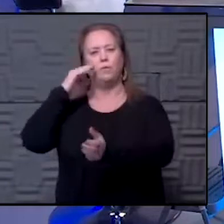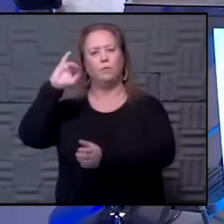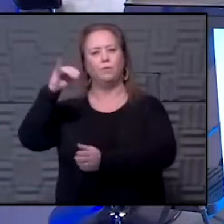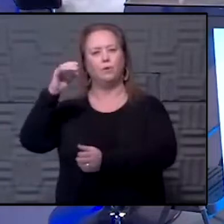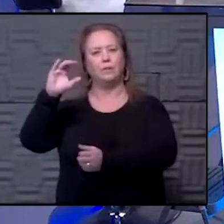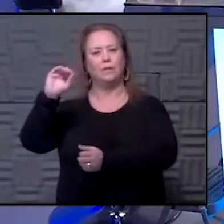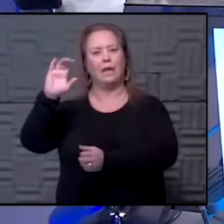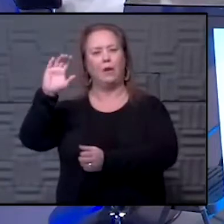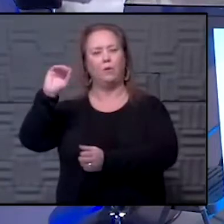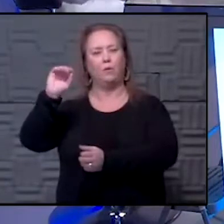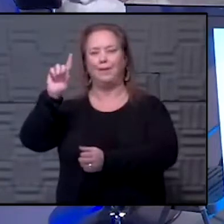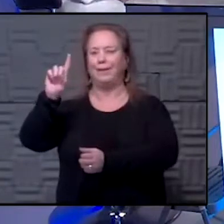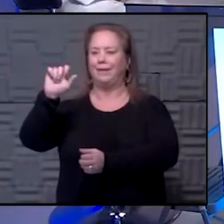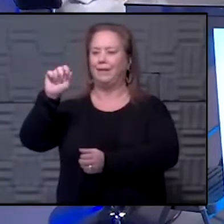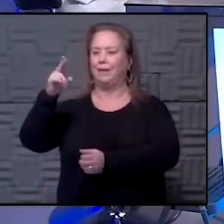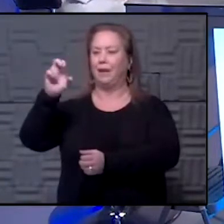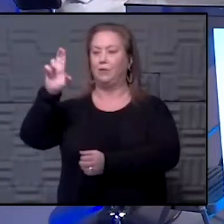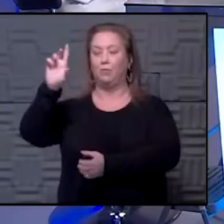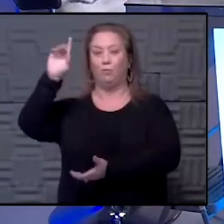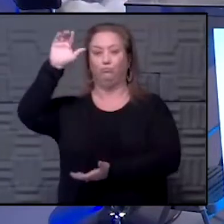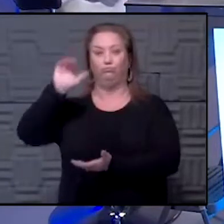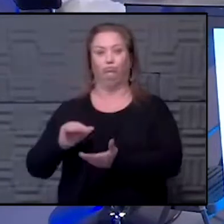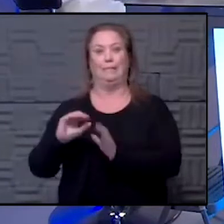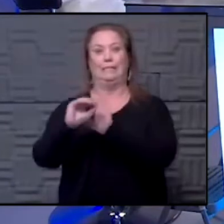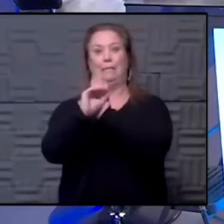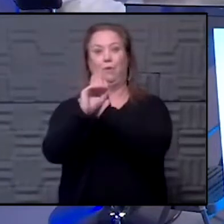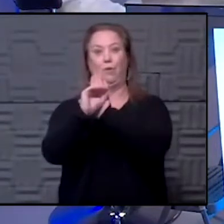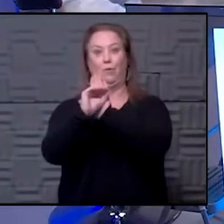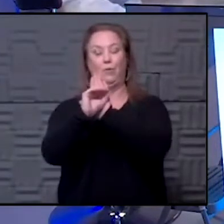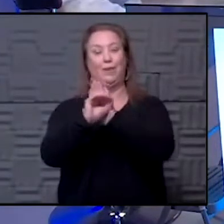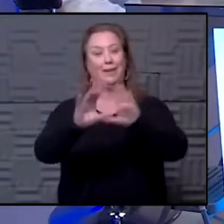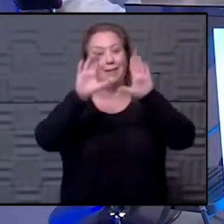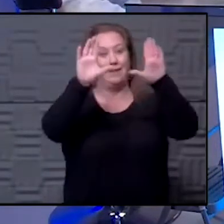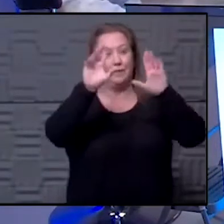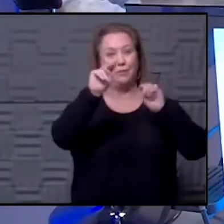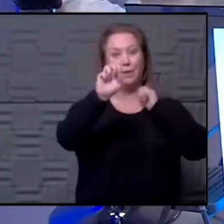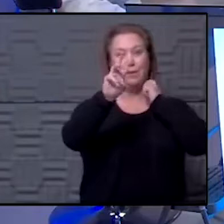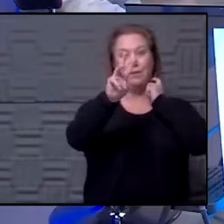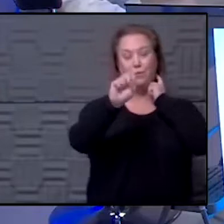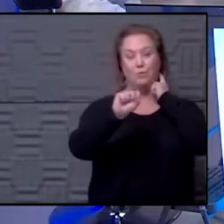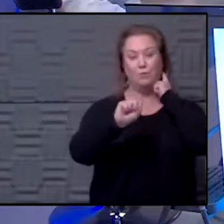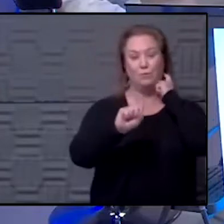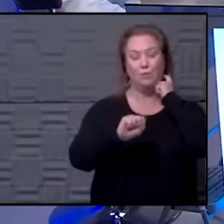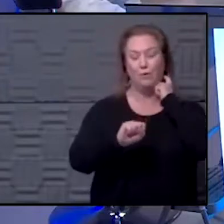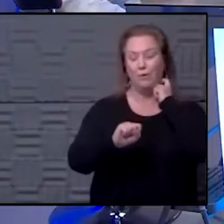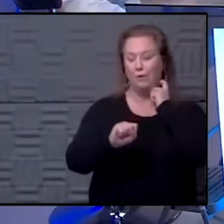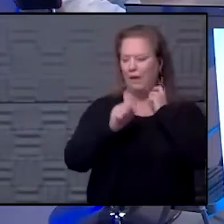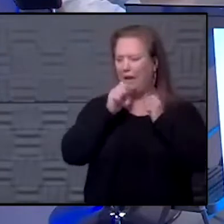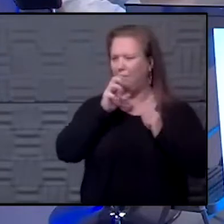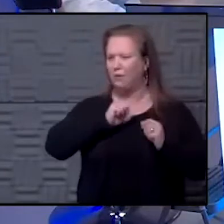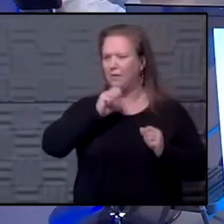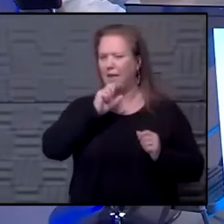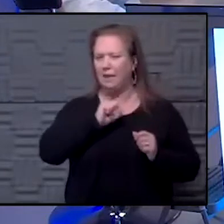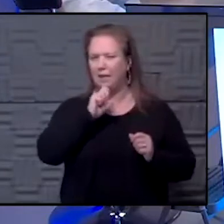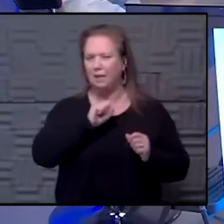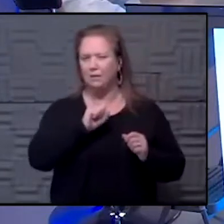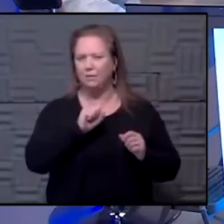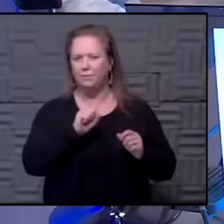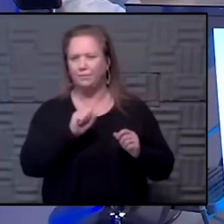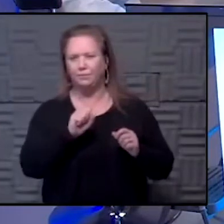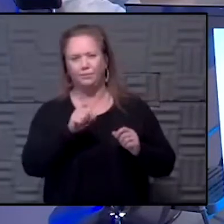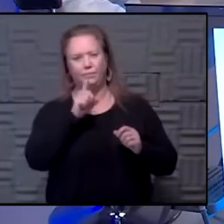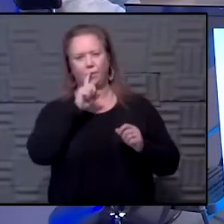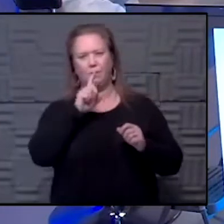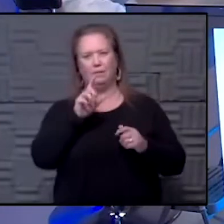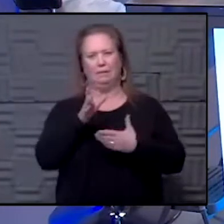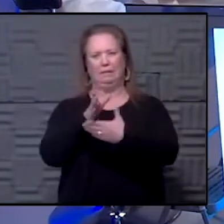County dashboard dropped to 0. Yeah, it's really, which is great news. And I haven't looked at the age. Let us. Yeah, but it's